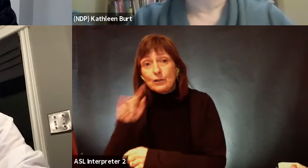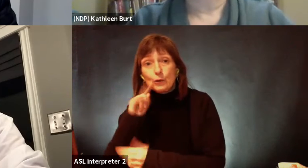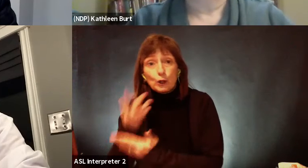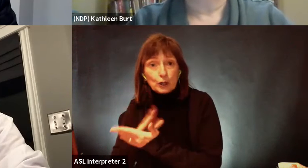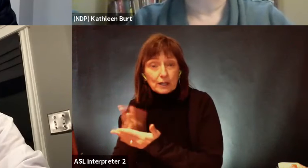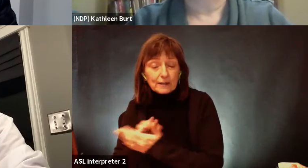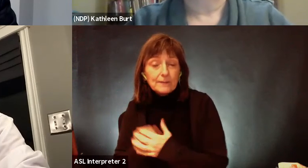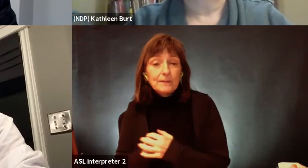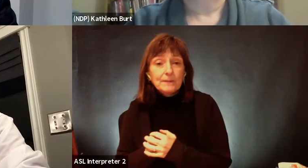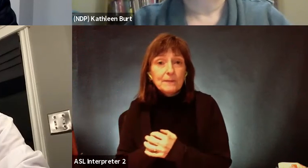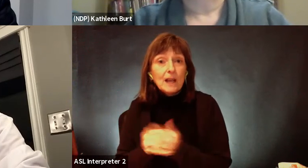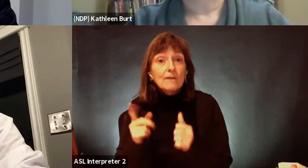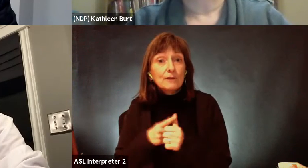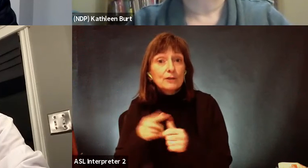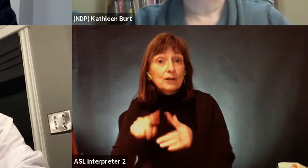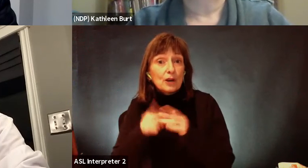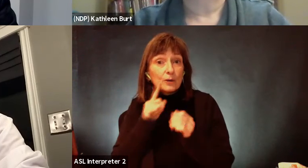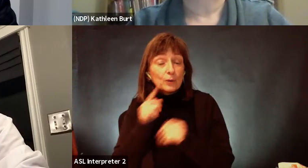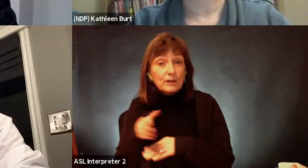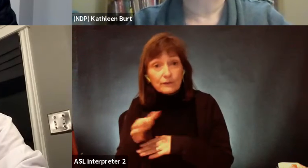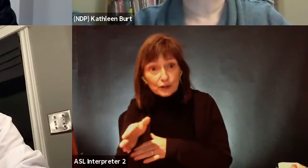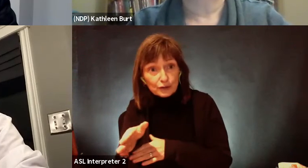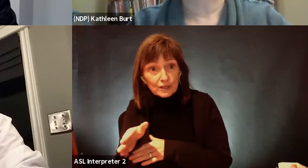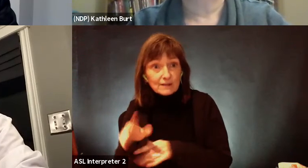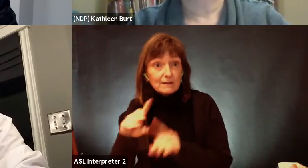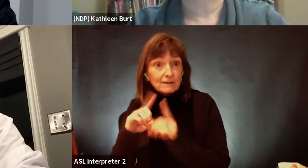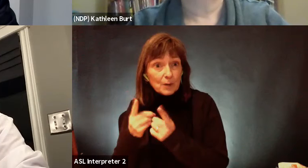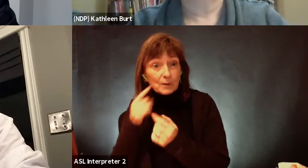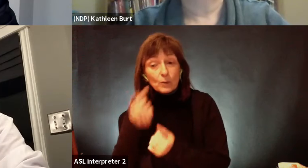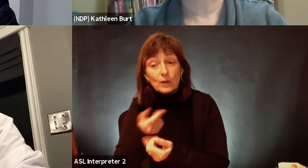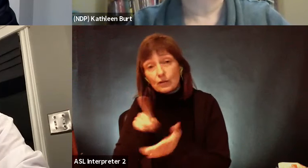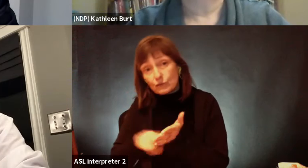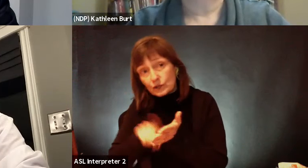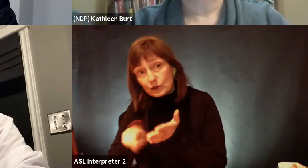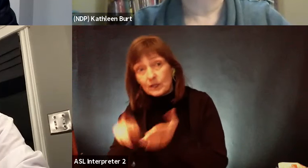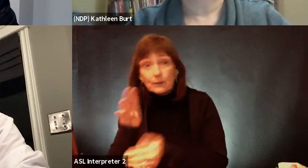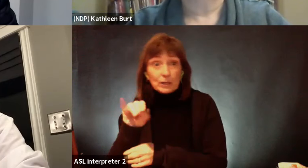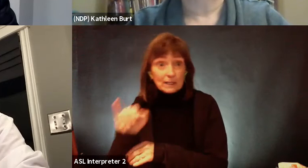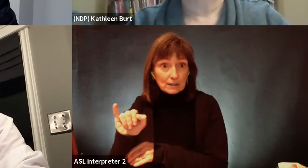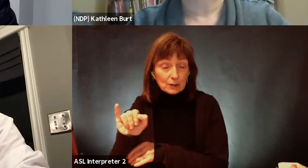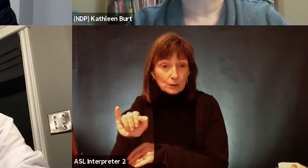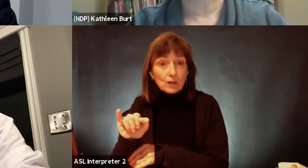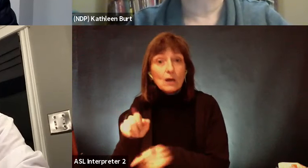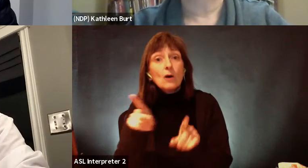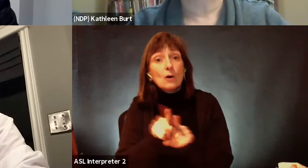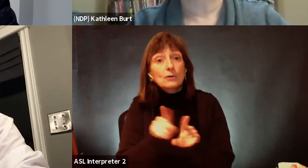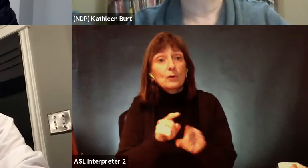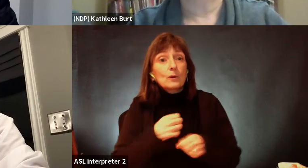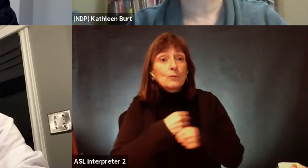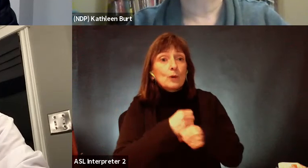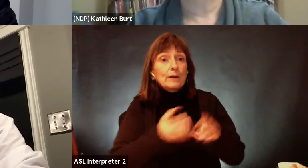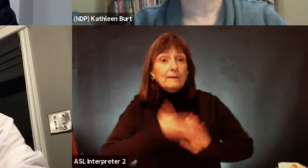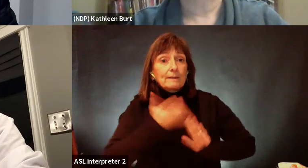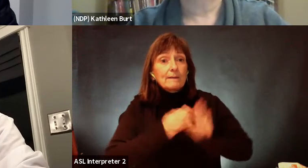and aquaculture industry, first as a research technologist at the Marine Institute, and then as a product development specialist